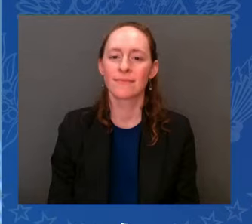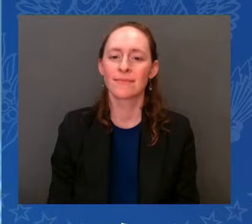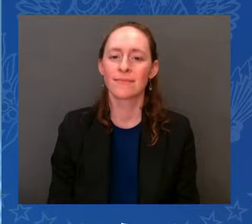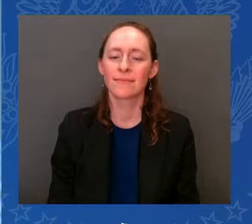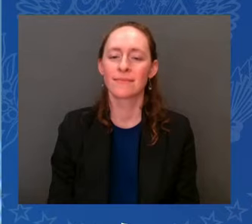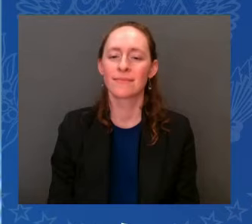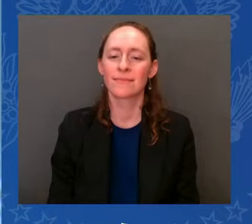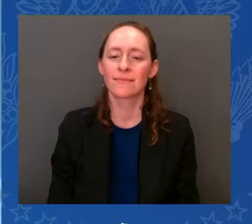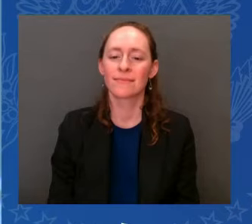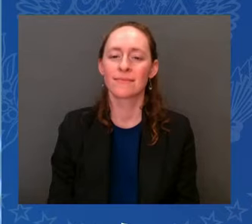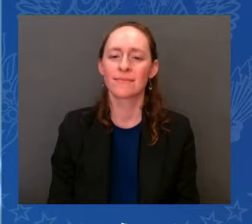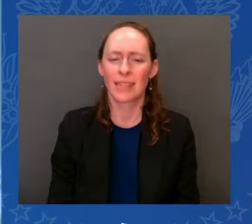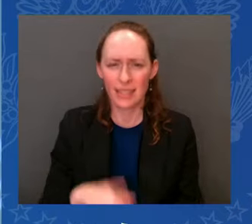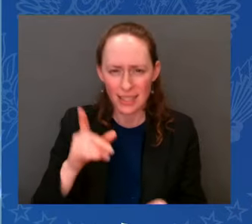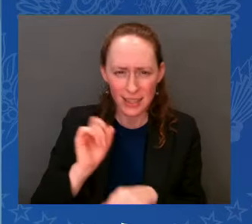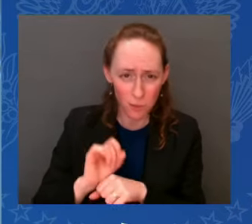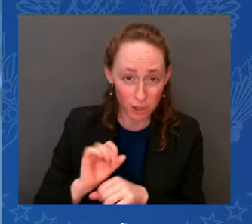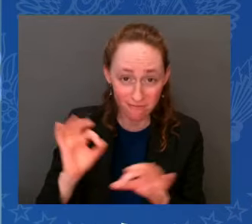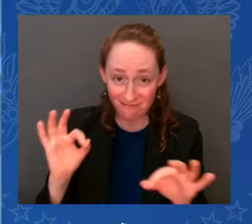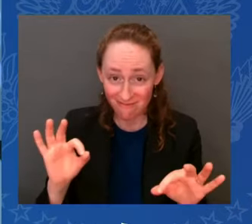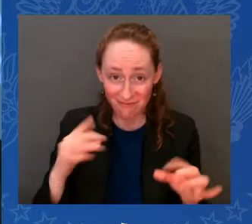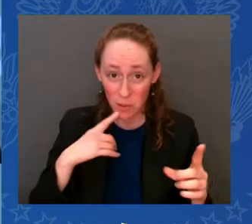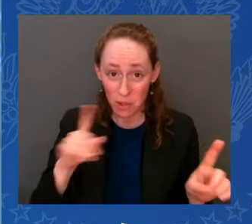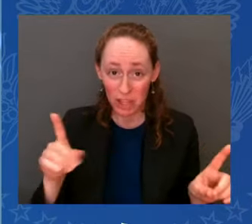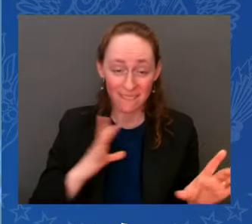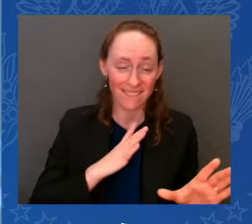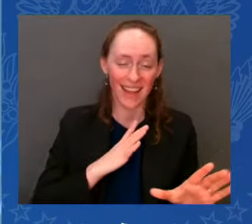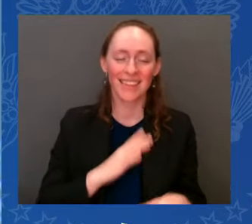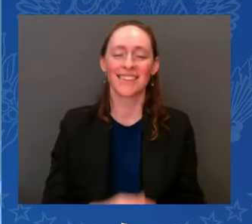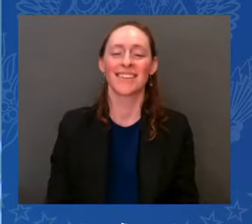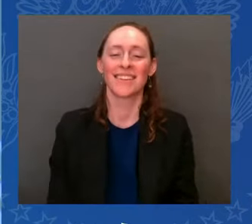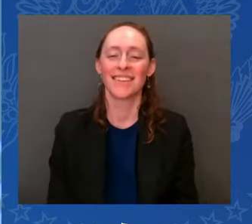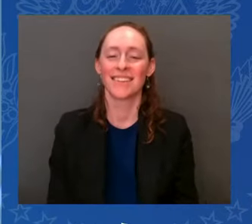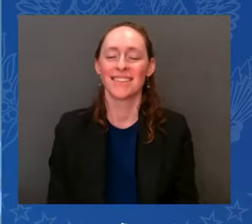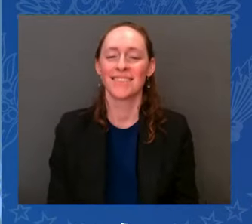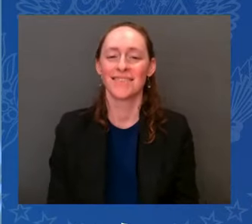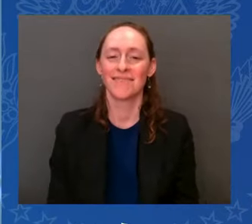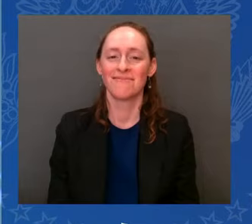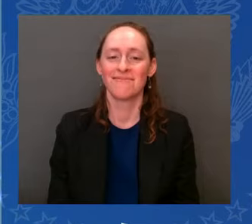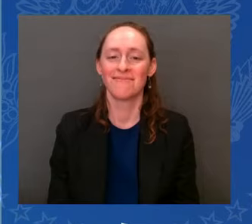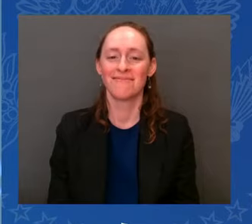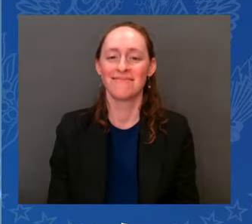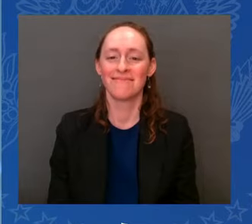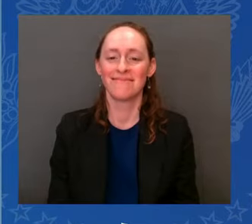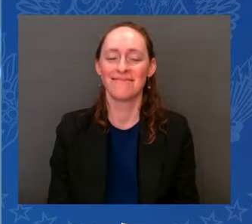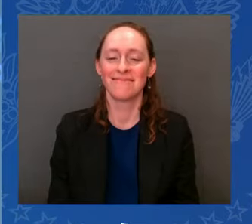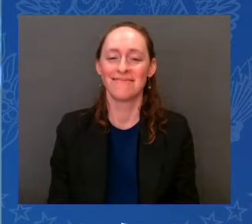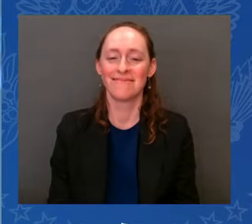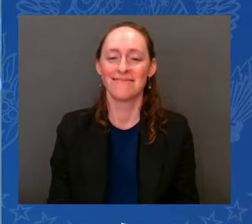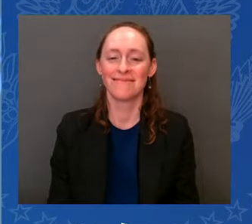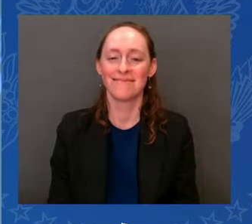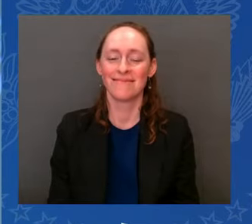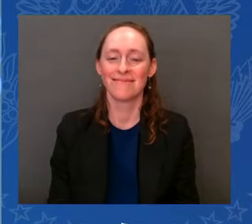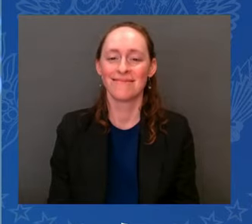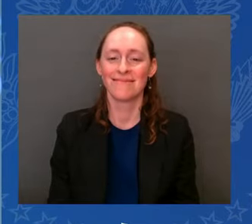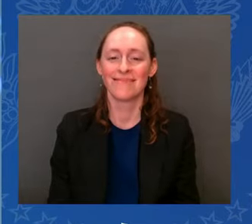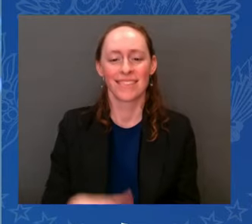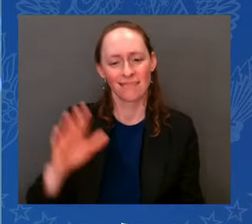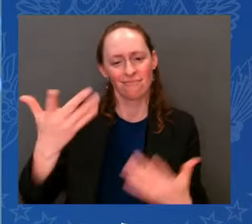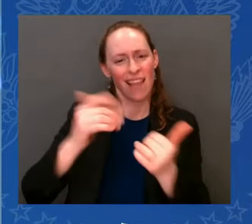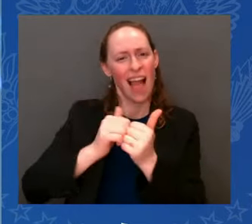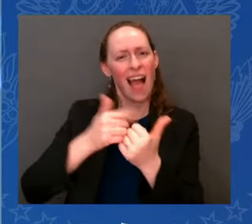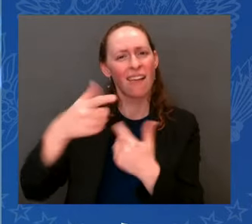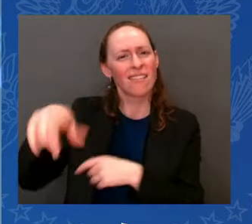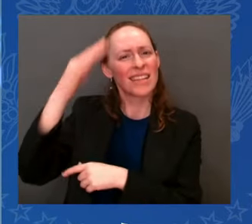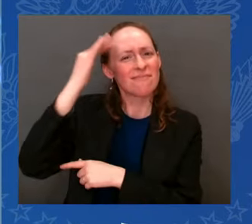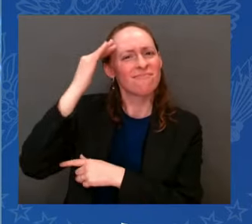of how government works. They don't know whether there's a pothole in their front and their side street,